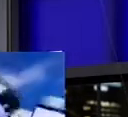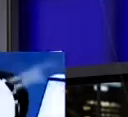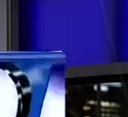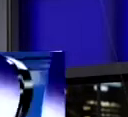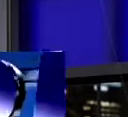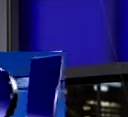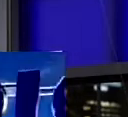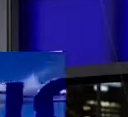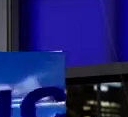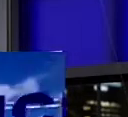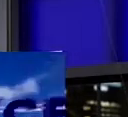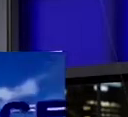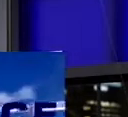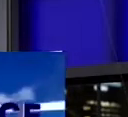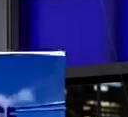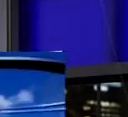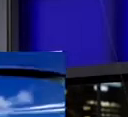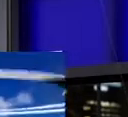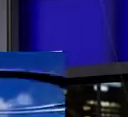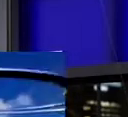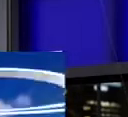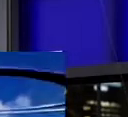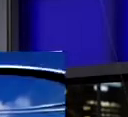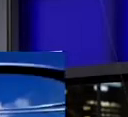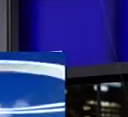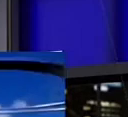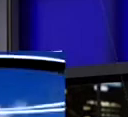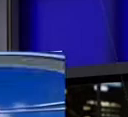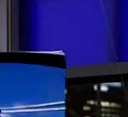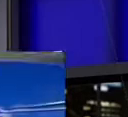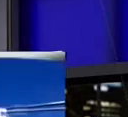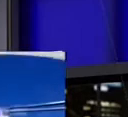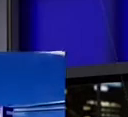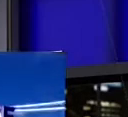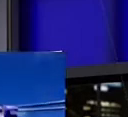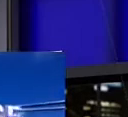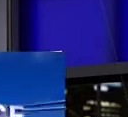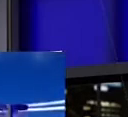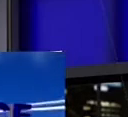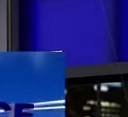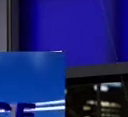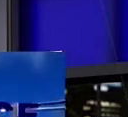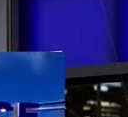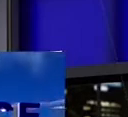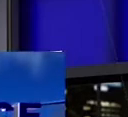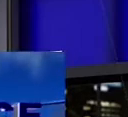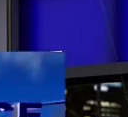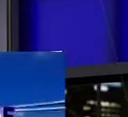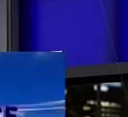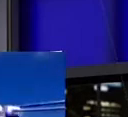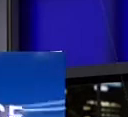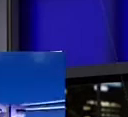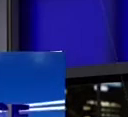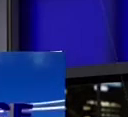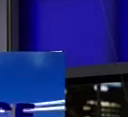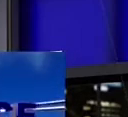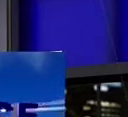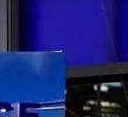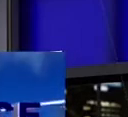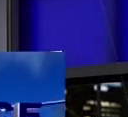Wakasa? I'm going to go to the house. So, I'm going to go to the house. Because the Church of Christ is a very bad one. And I'm going to